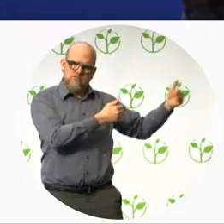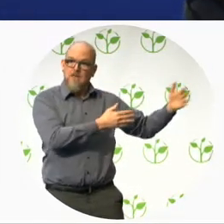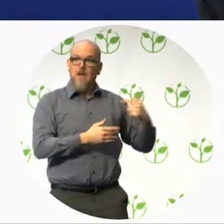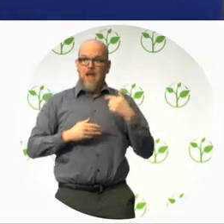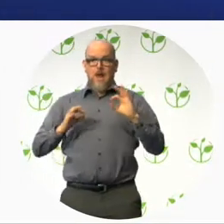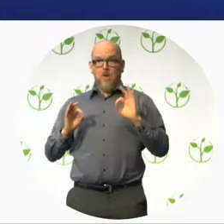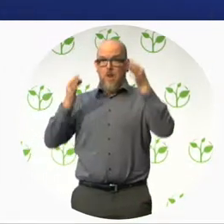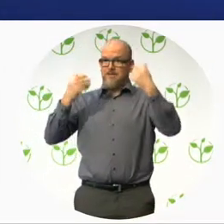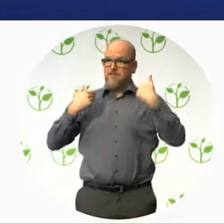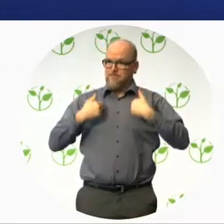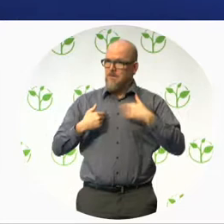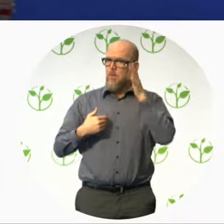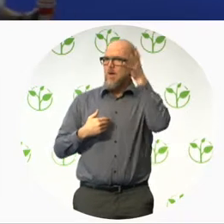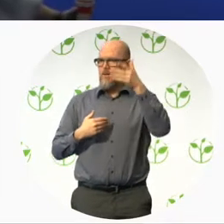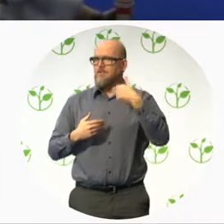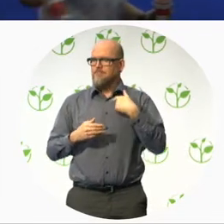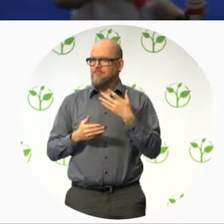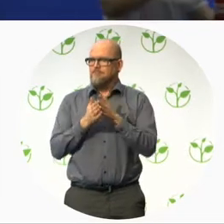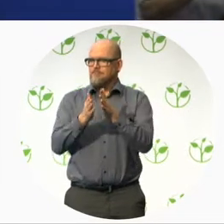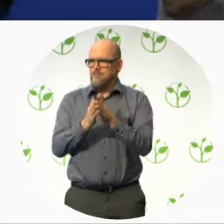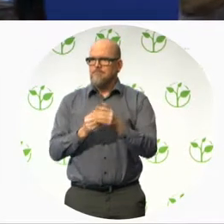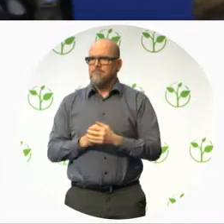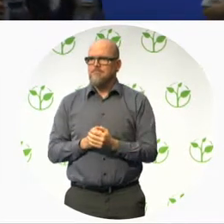So that one starts at 15:30.